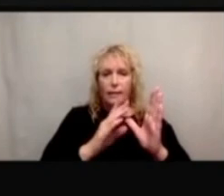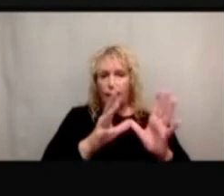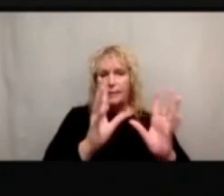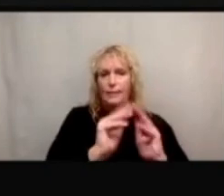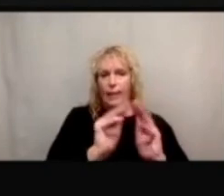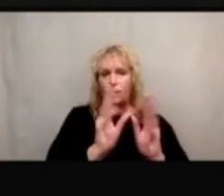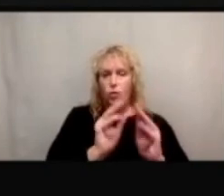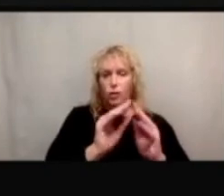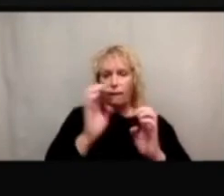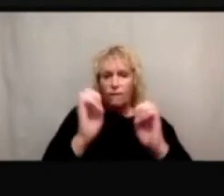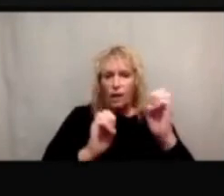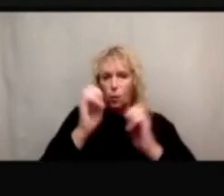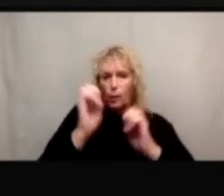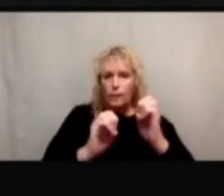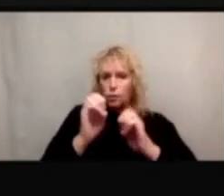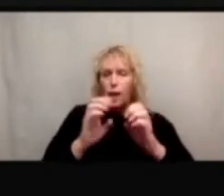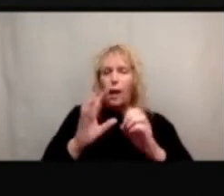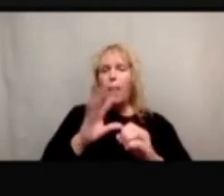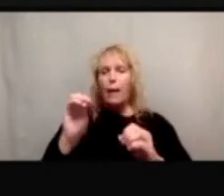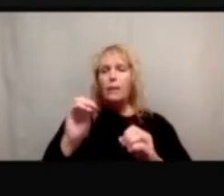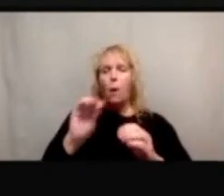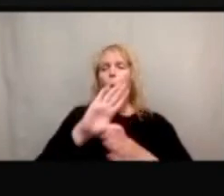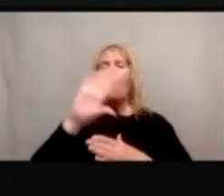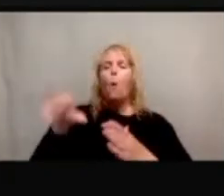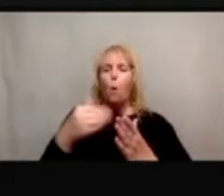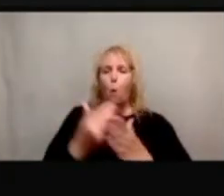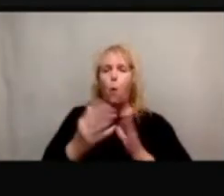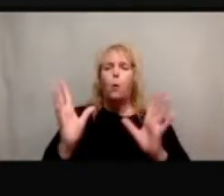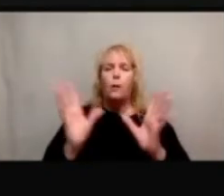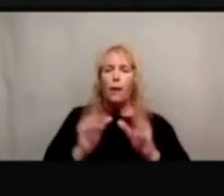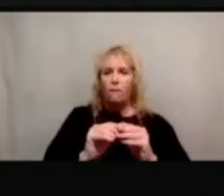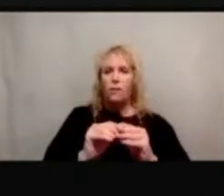the overall conference evaluation by visiting